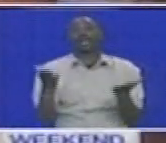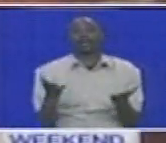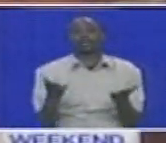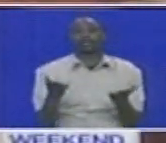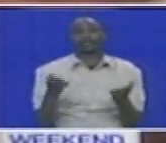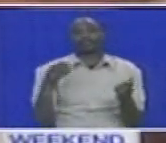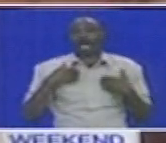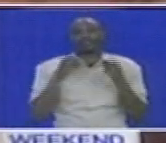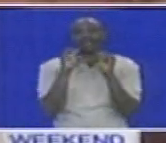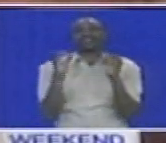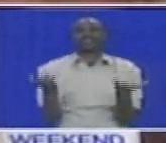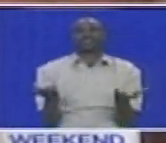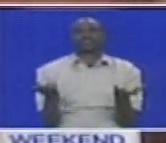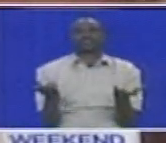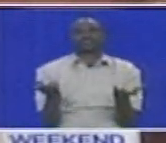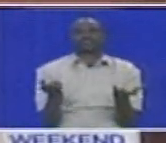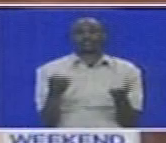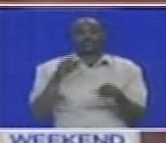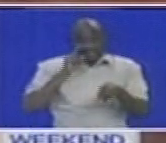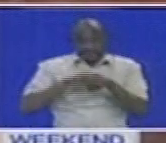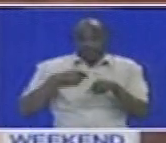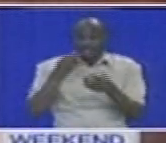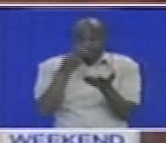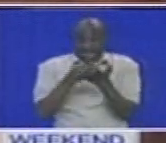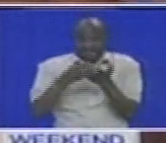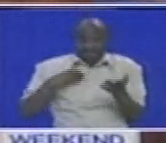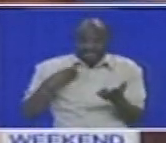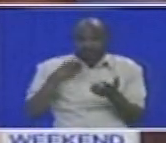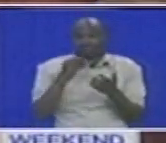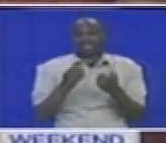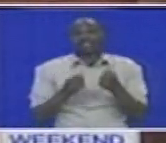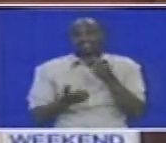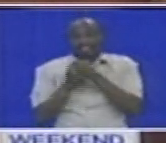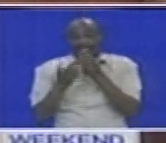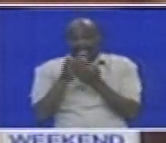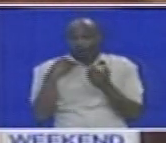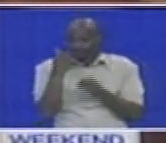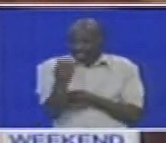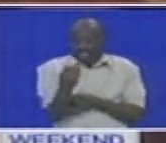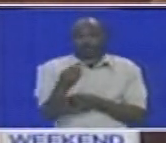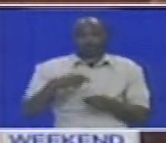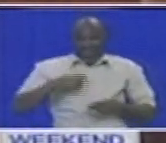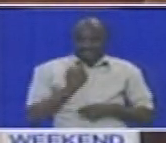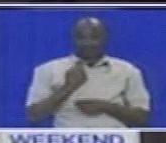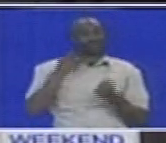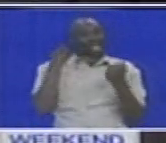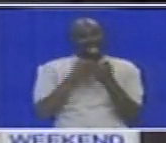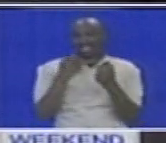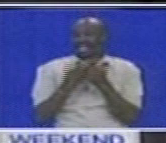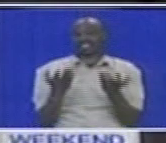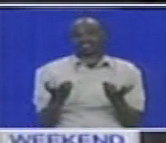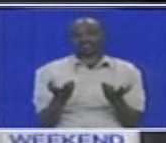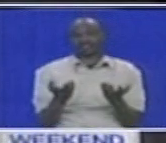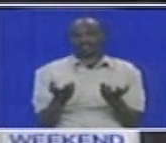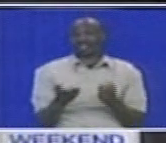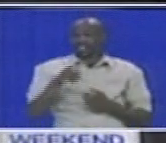huna. Sasa pesa pengine ya kujikimu au ya kumuendeleza mtoto wako au ya kujiendeleza wewe mwenyewe binafsi inakuwa ngumu. Given